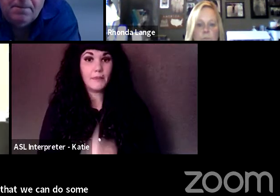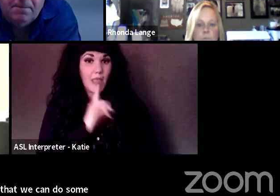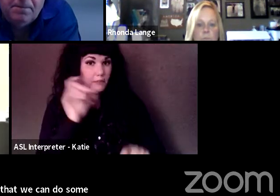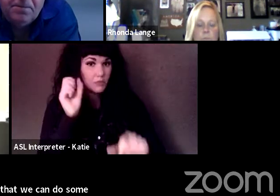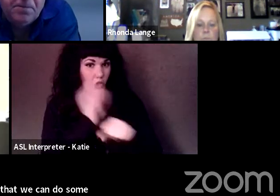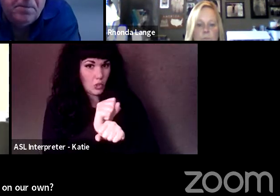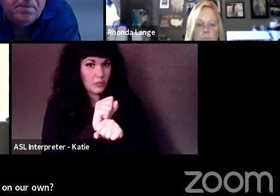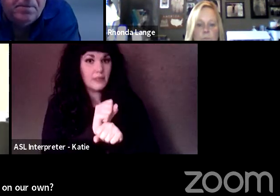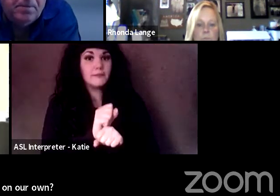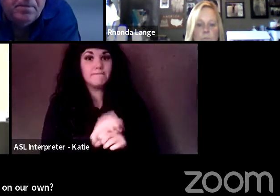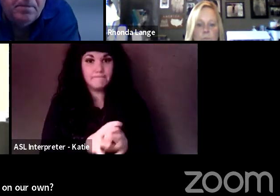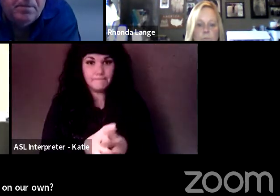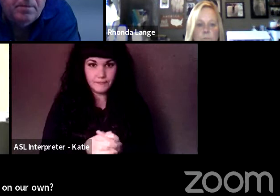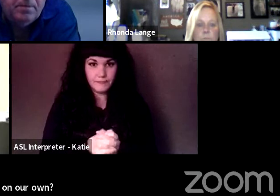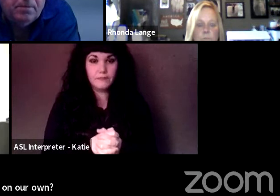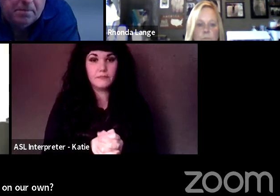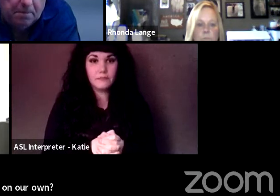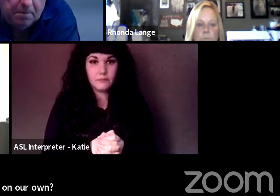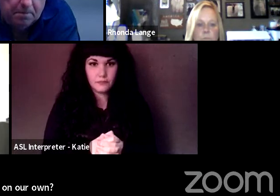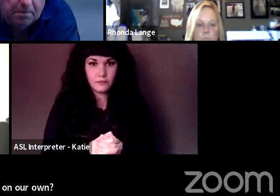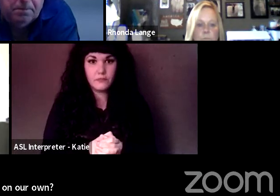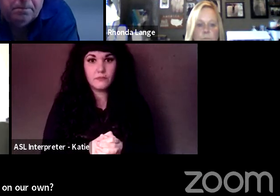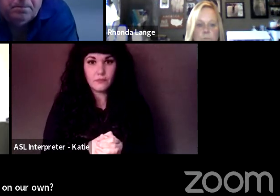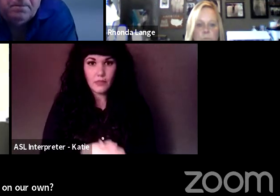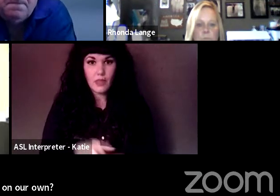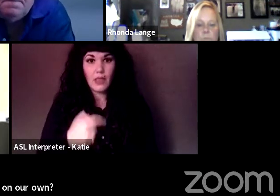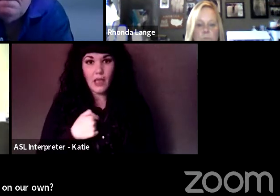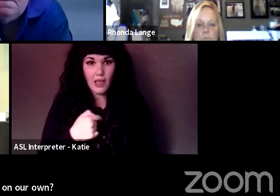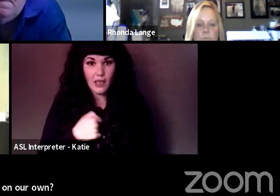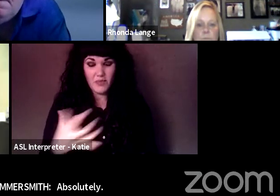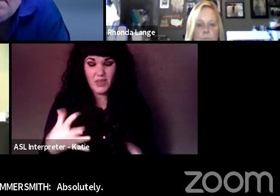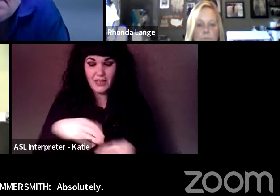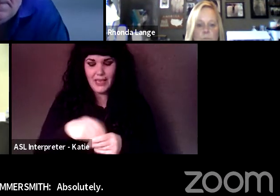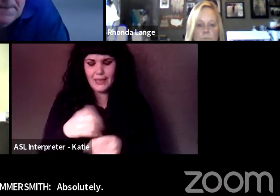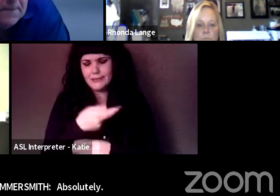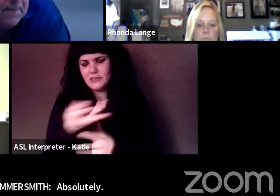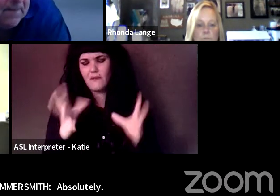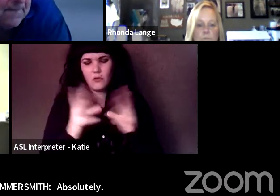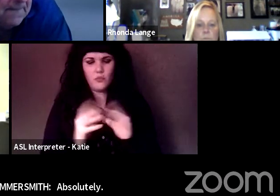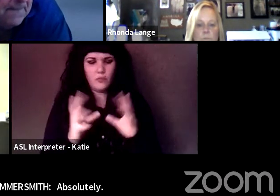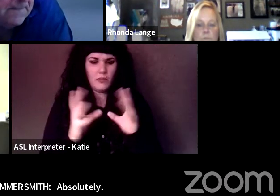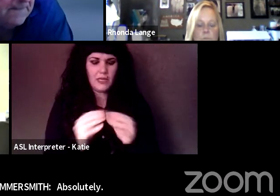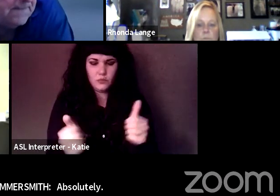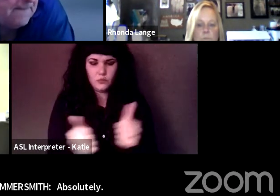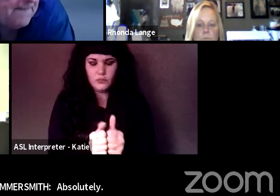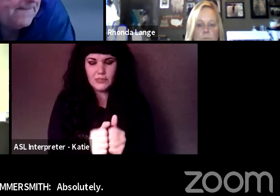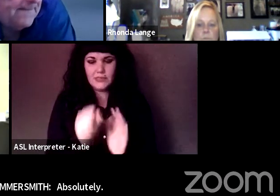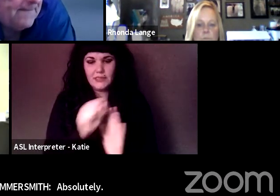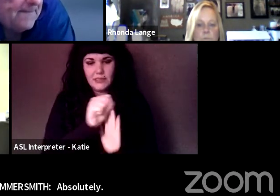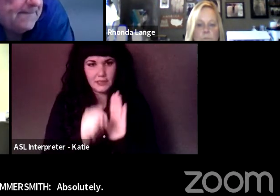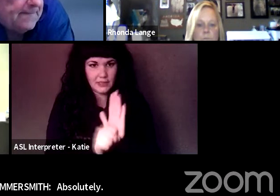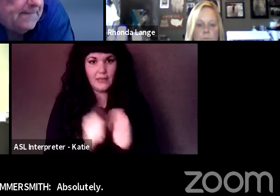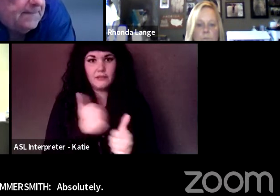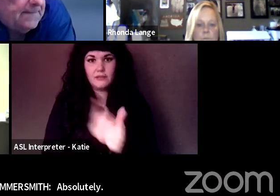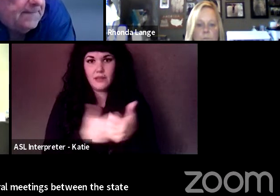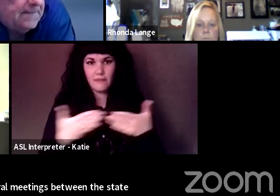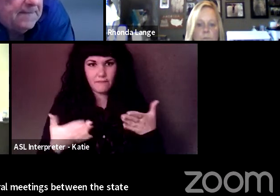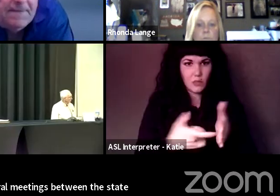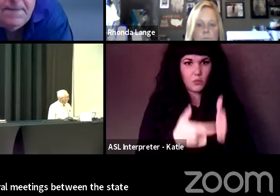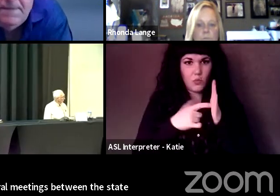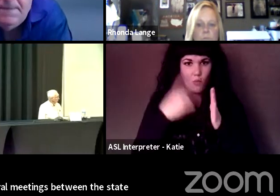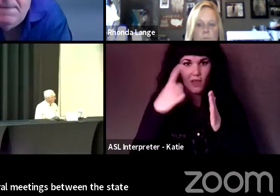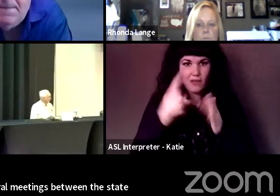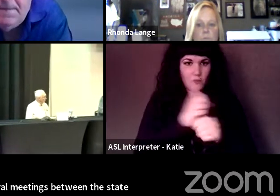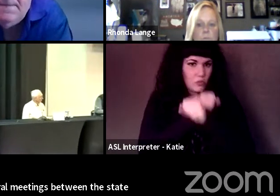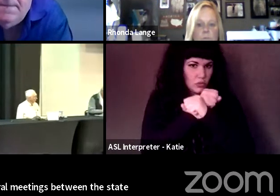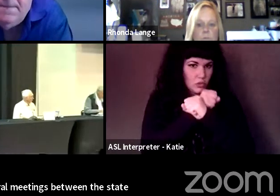Absolutely. I've been engaged in several meetings between the state and all that's needed for security